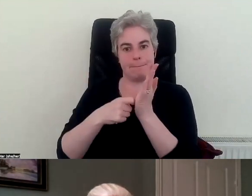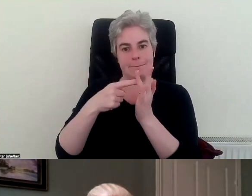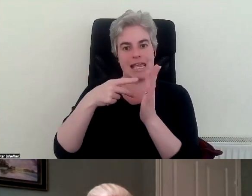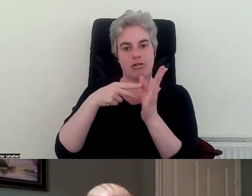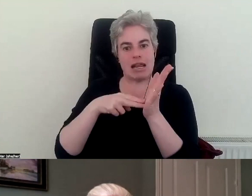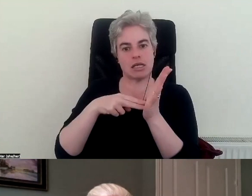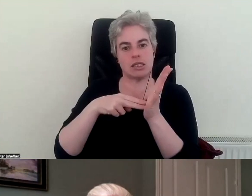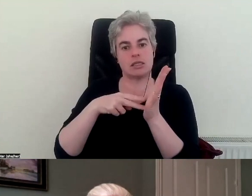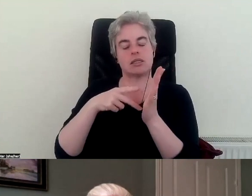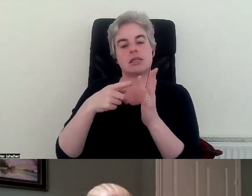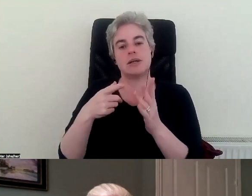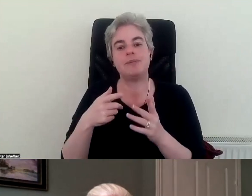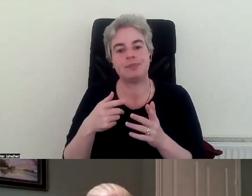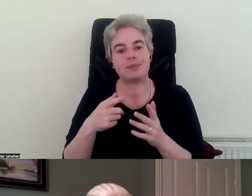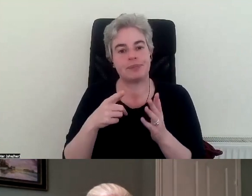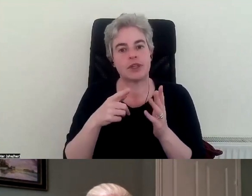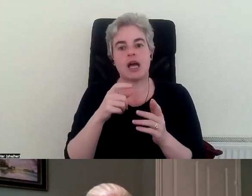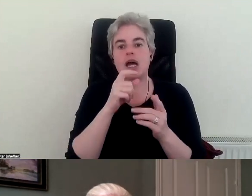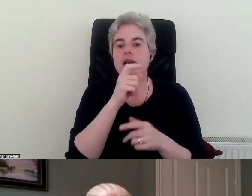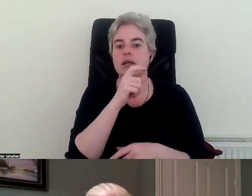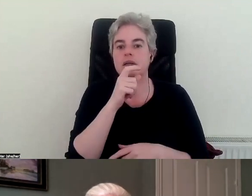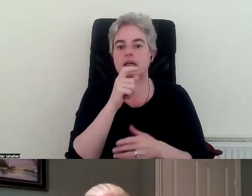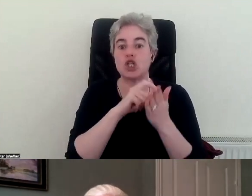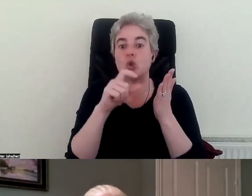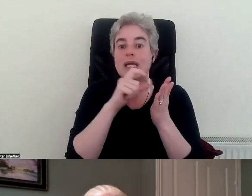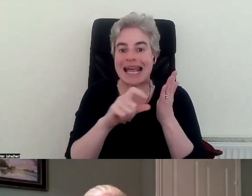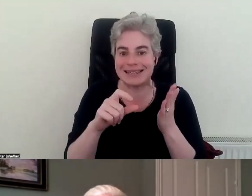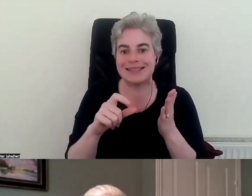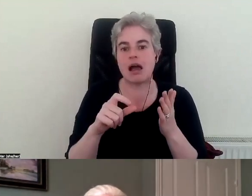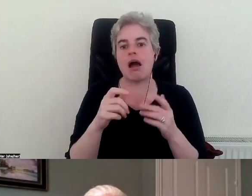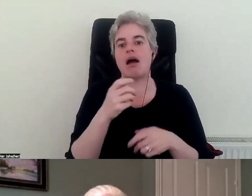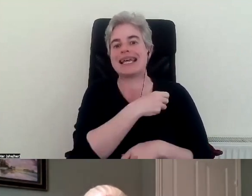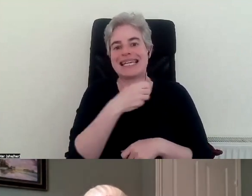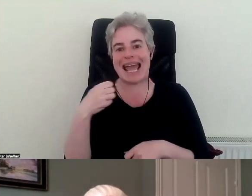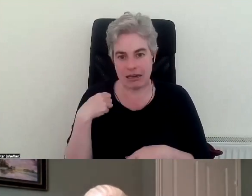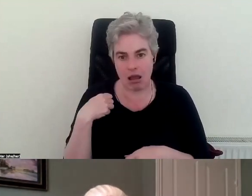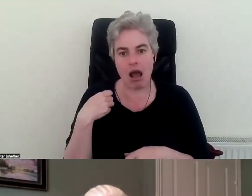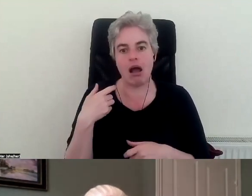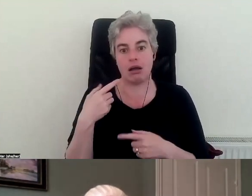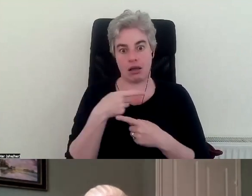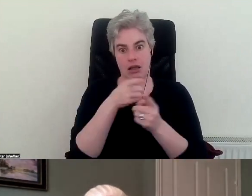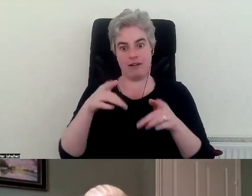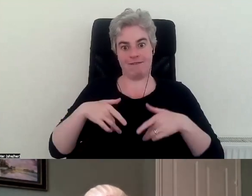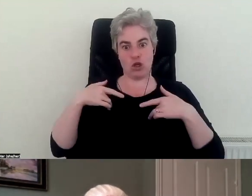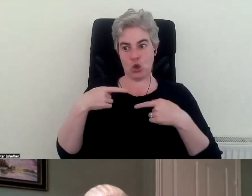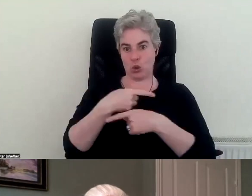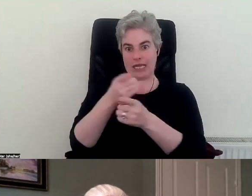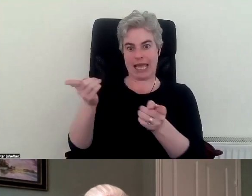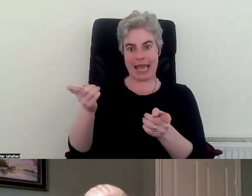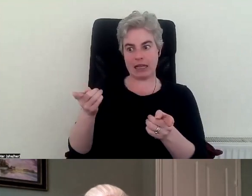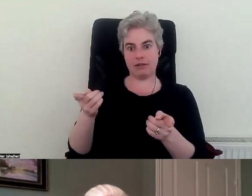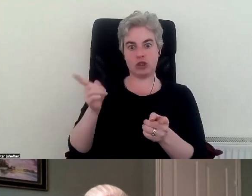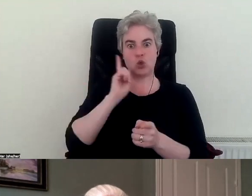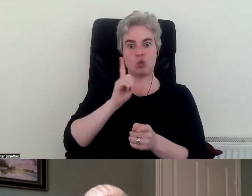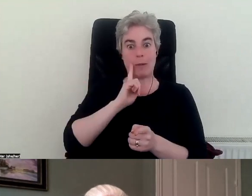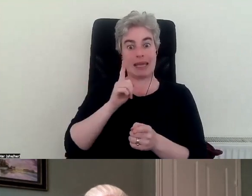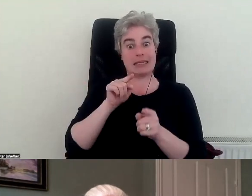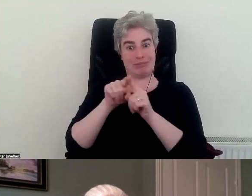Kenya, and gave voice to ordinary people, and particularly to women who